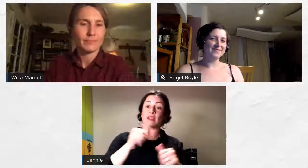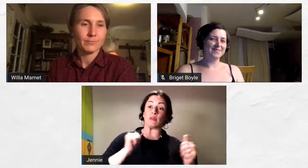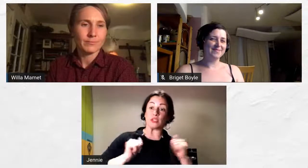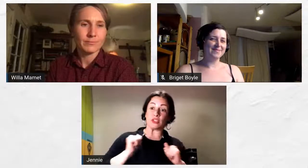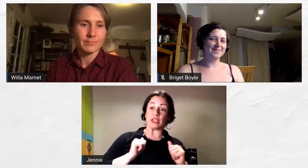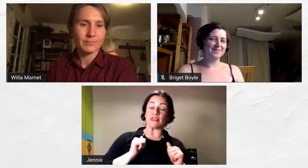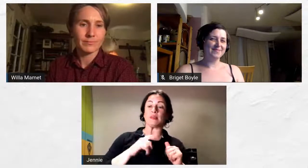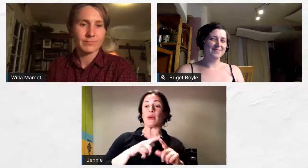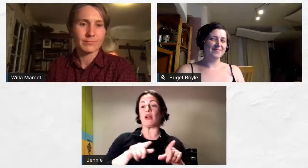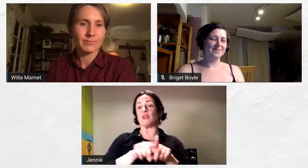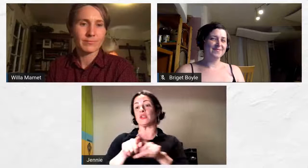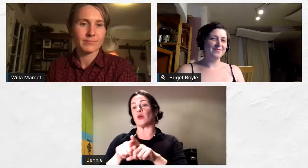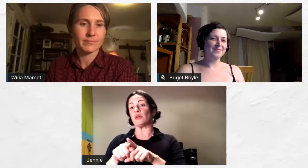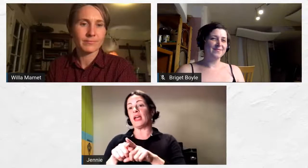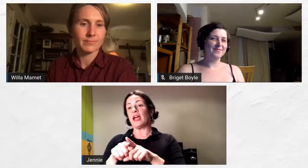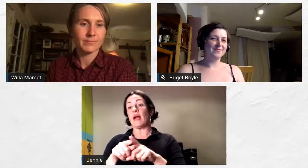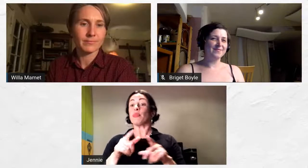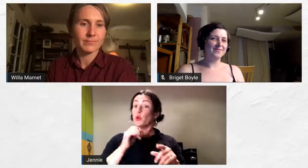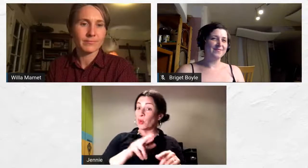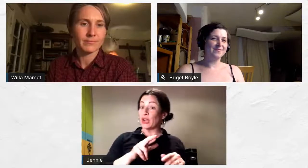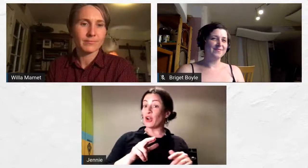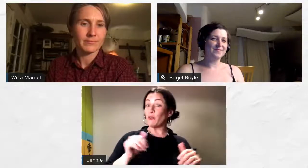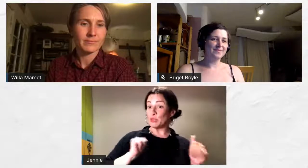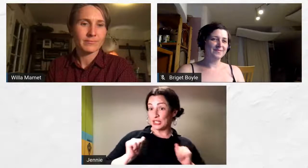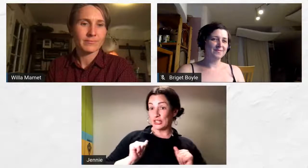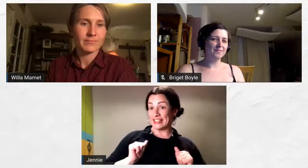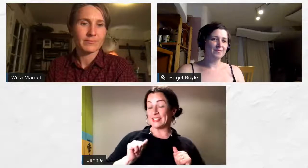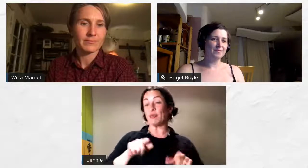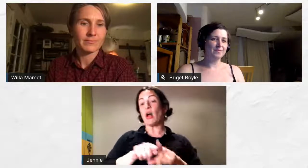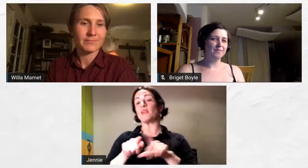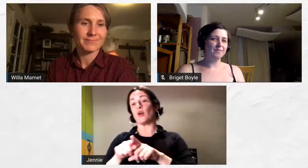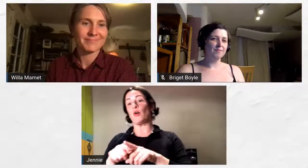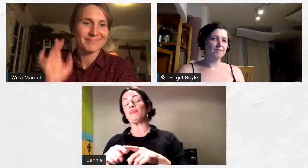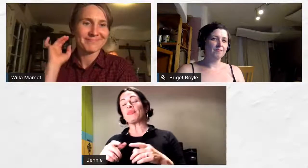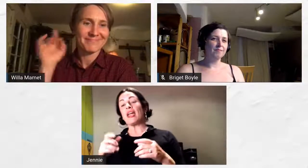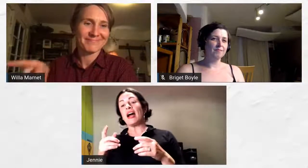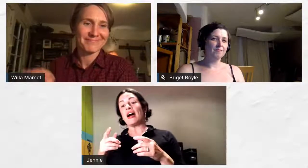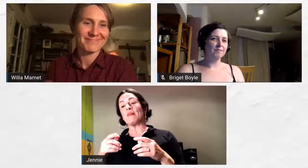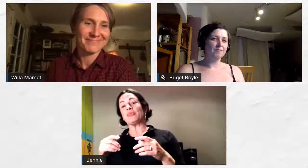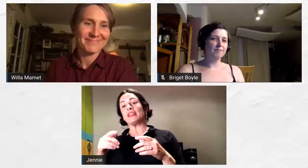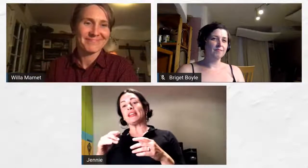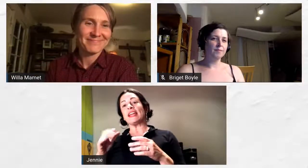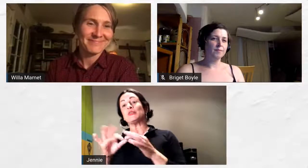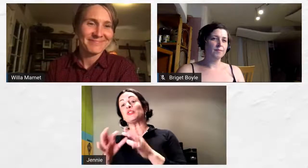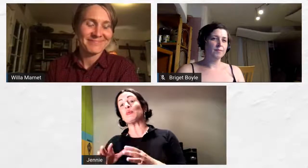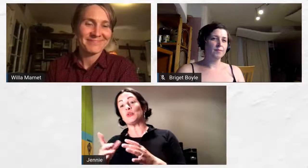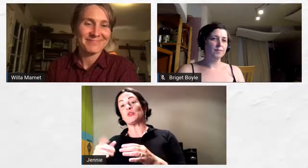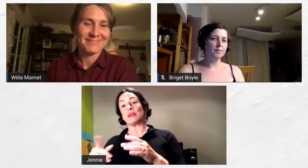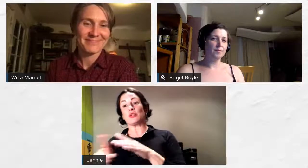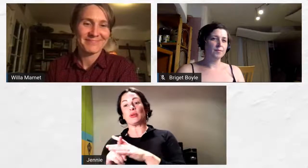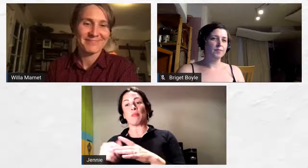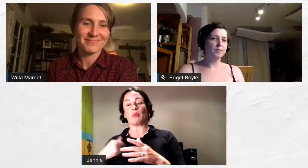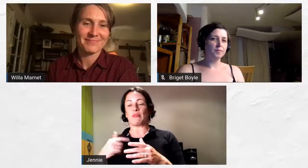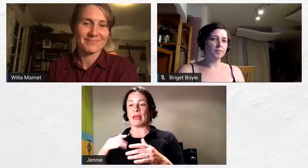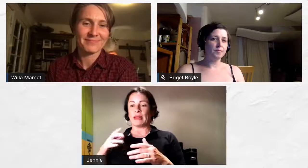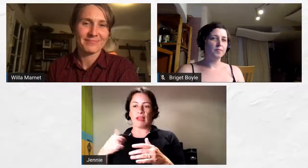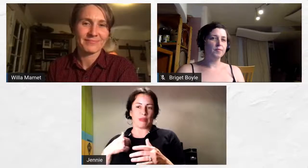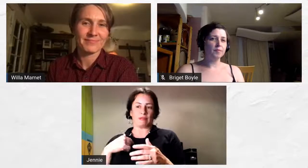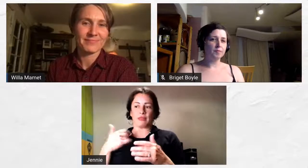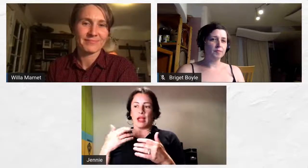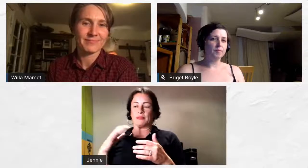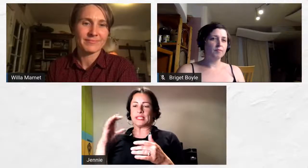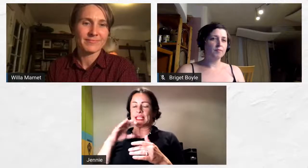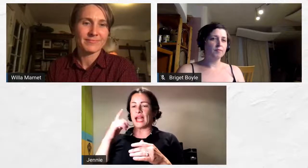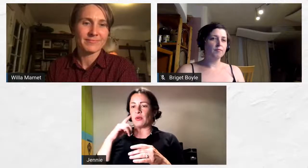supporting not only the musicians, but also the queer musicians, but also the interpreters who've been showing up. And